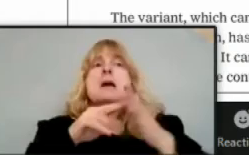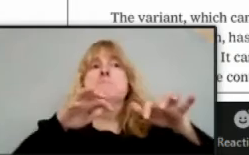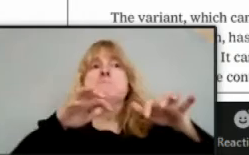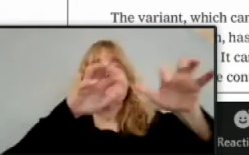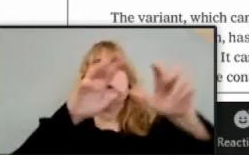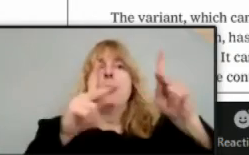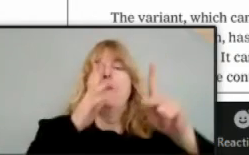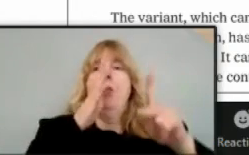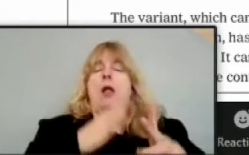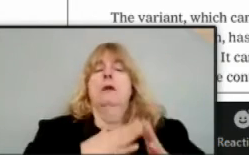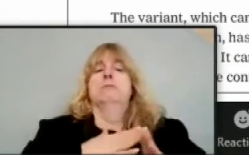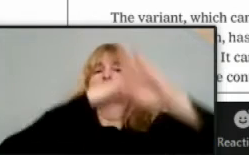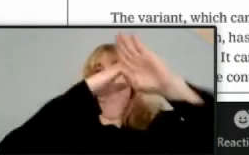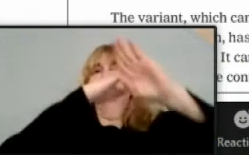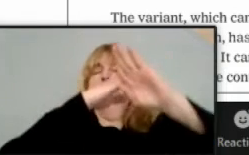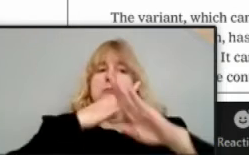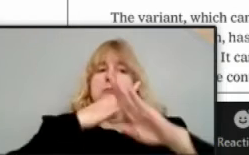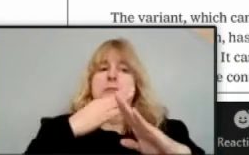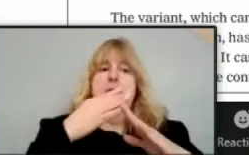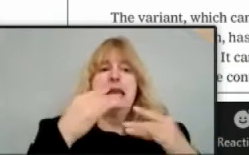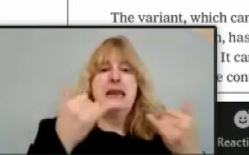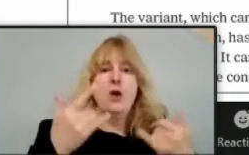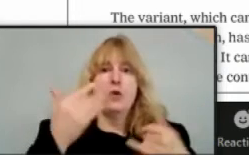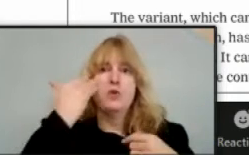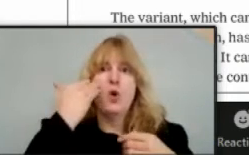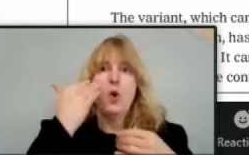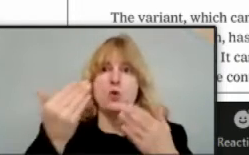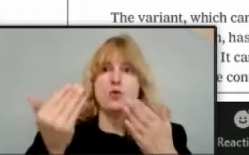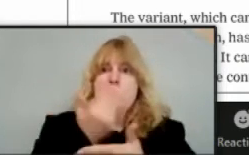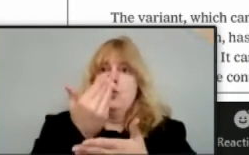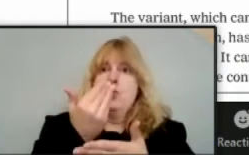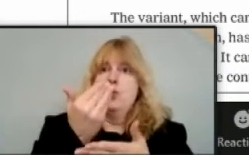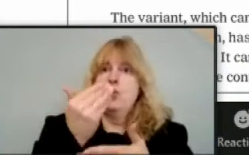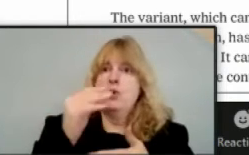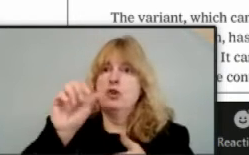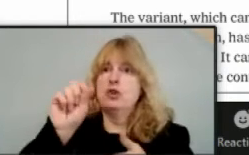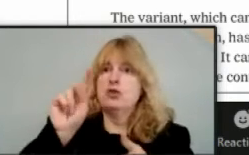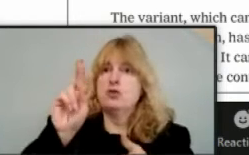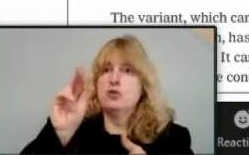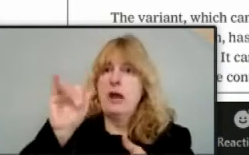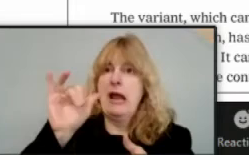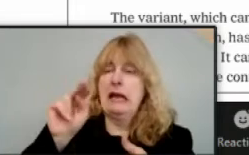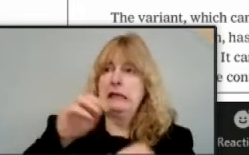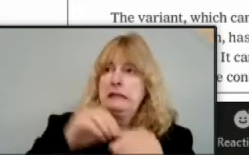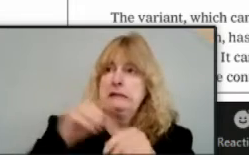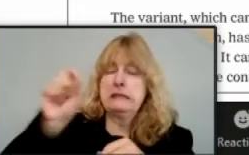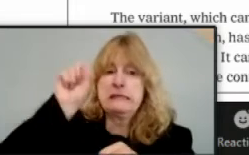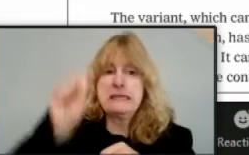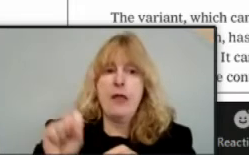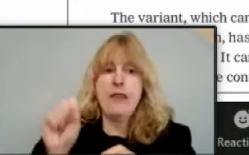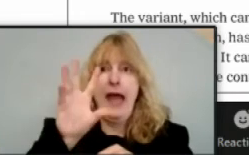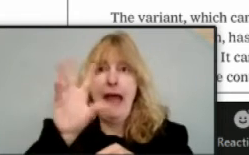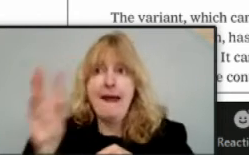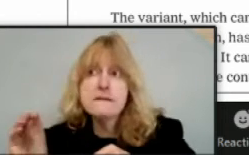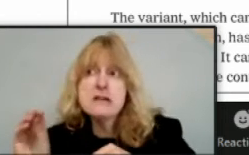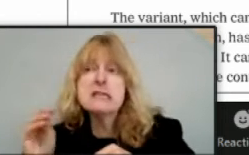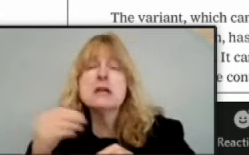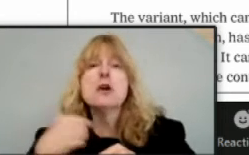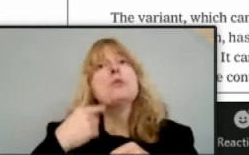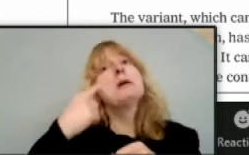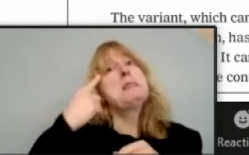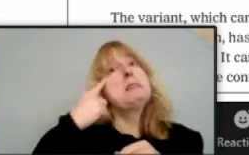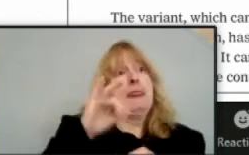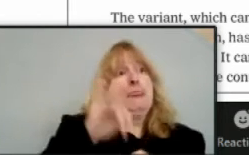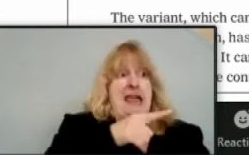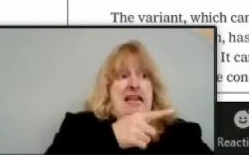there's a new variant that's coming out of Great Britain and South Africa. We think that the current vaccine still protects against those variants because